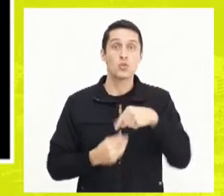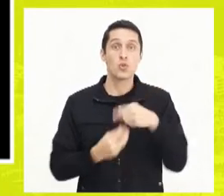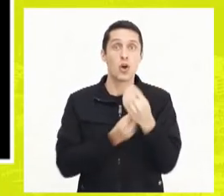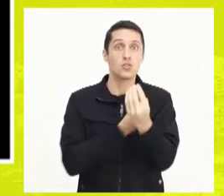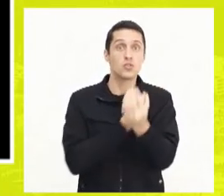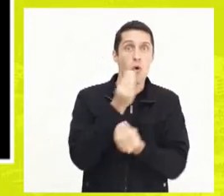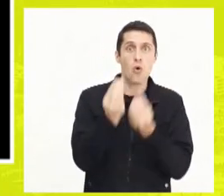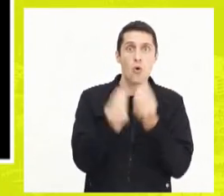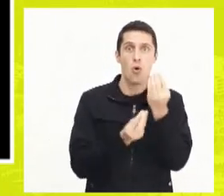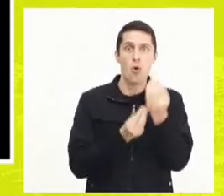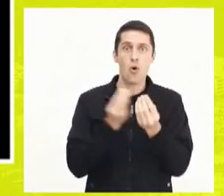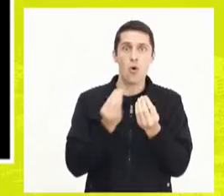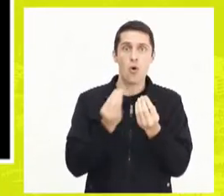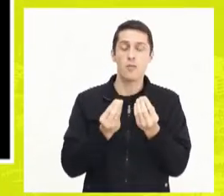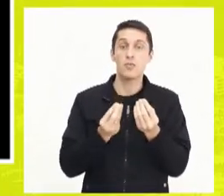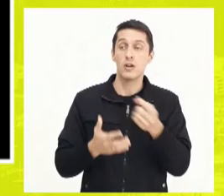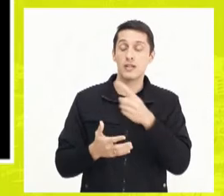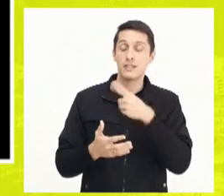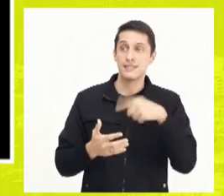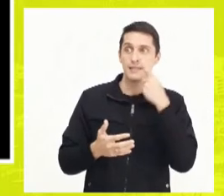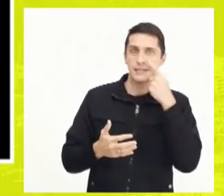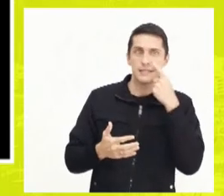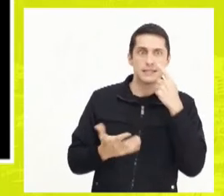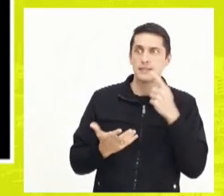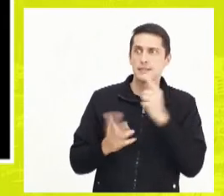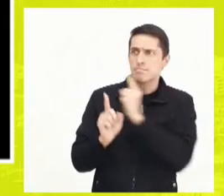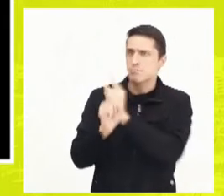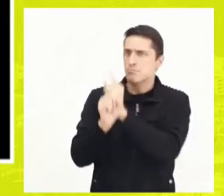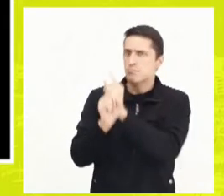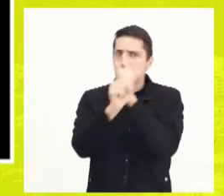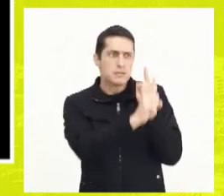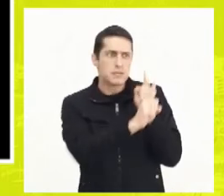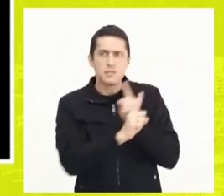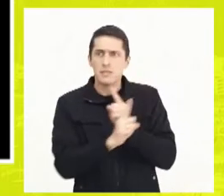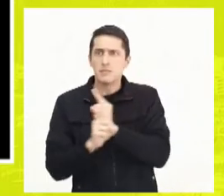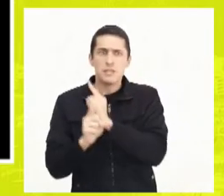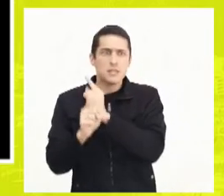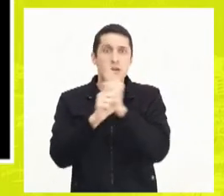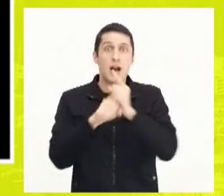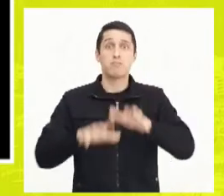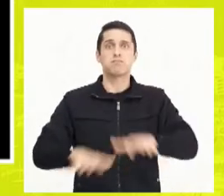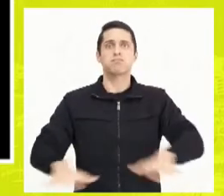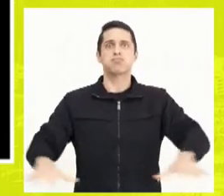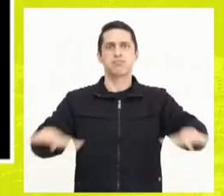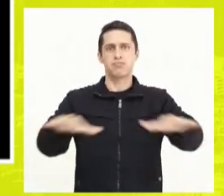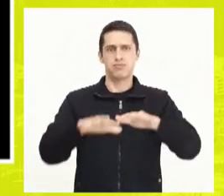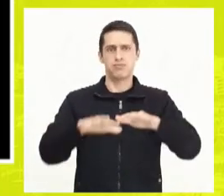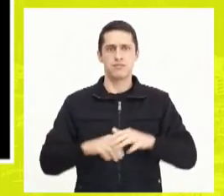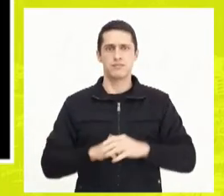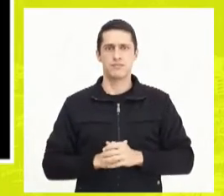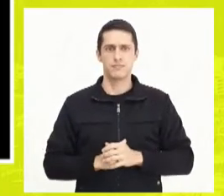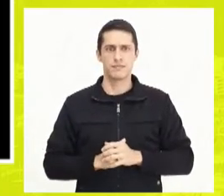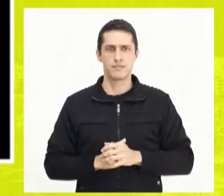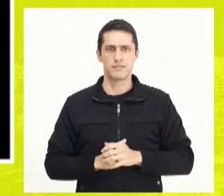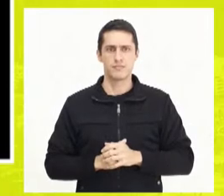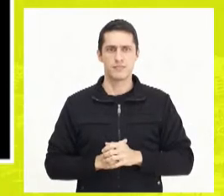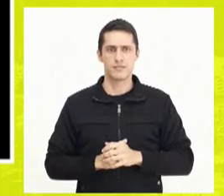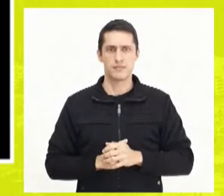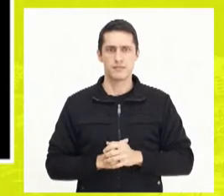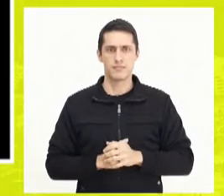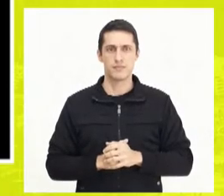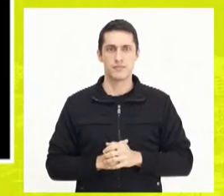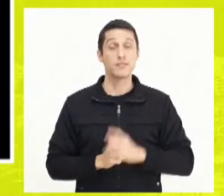and try to really pretty much um mitigate that in all the dimensions you know because